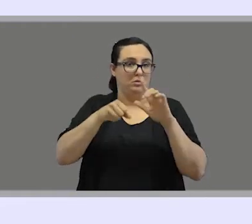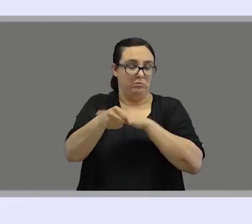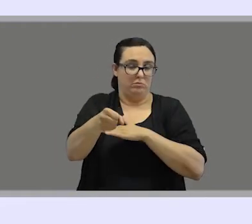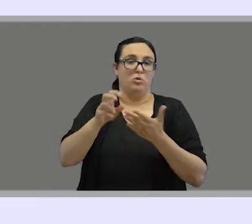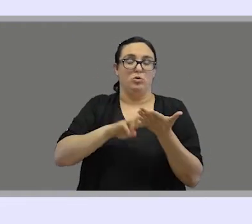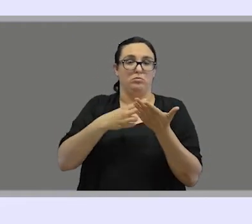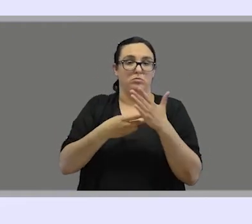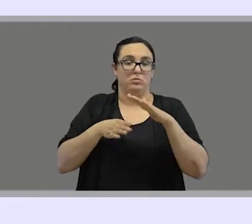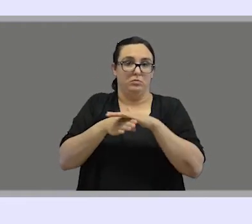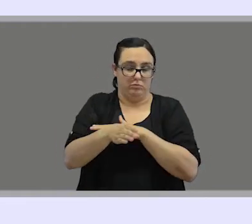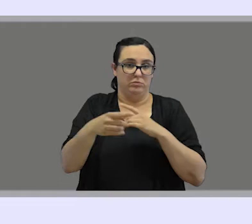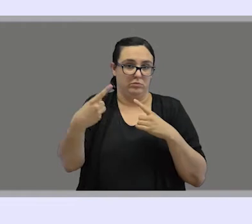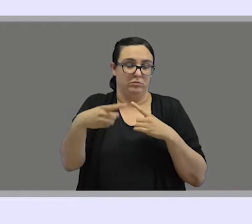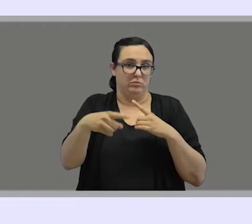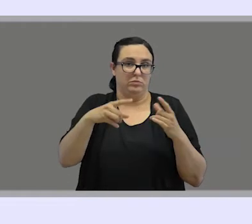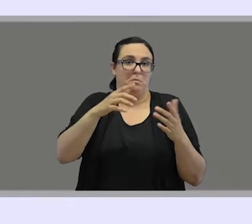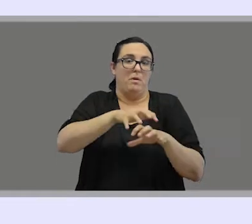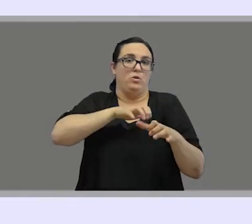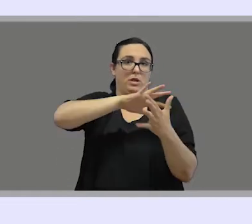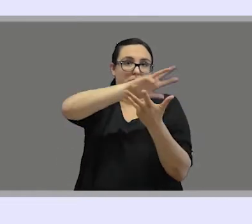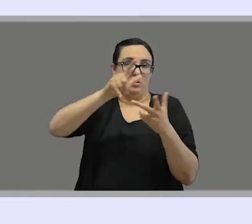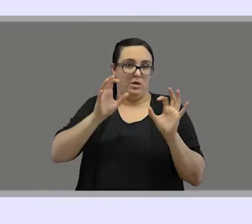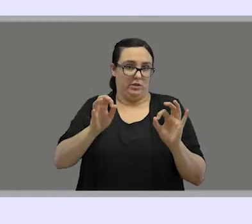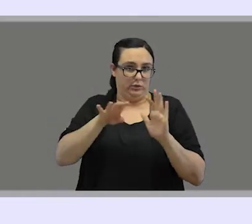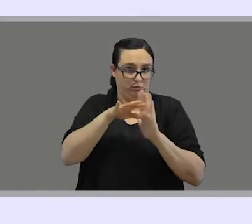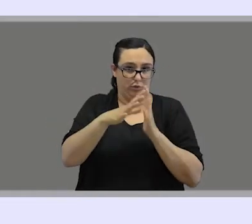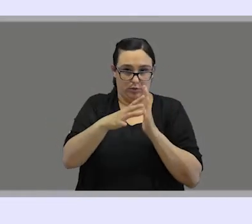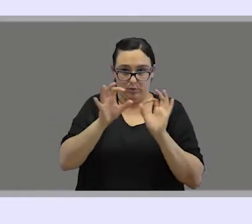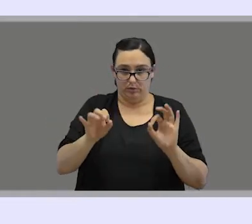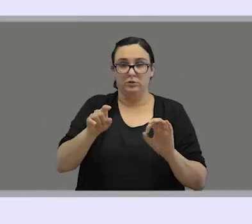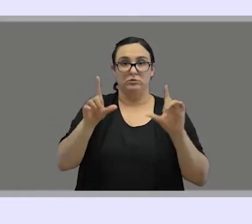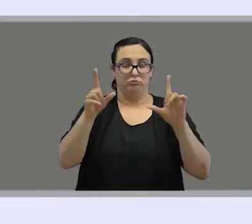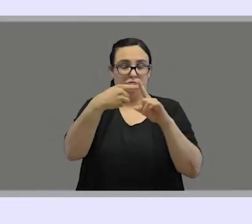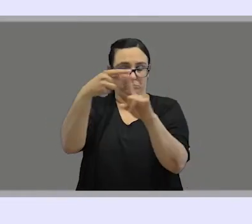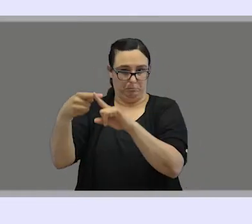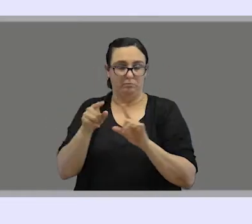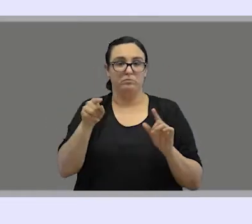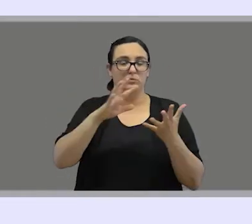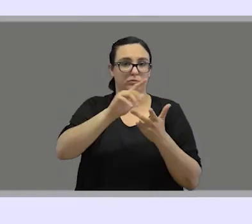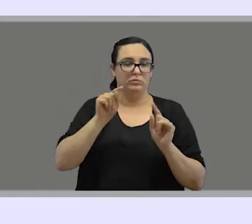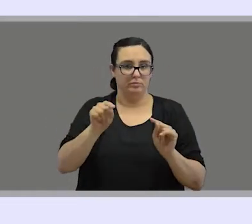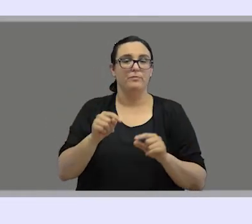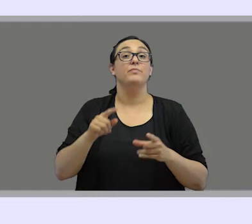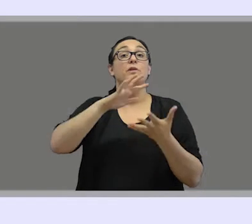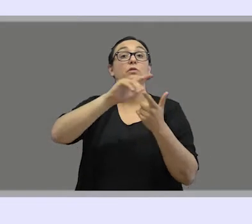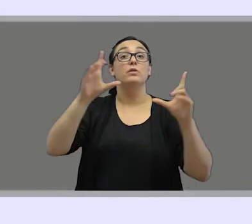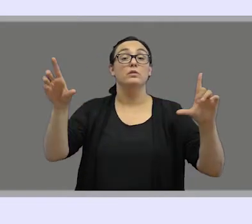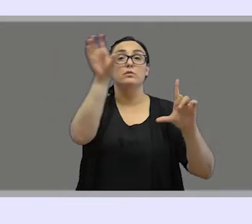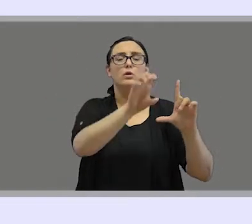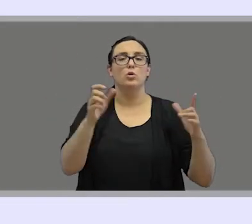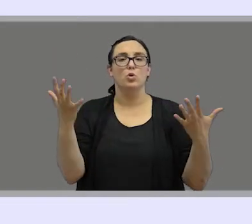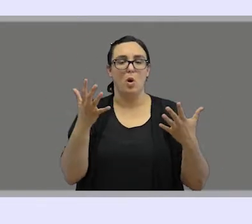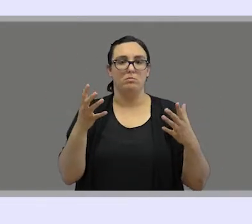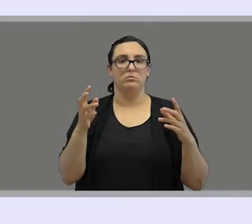and accessible in sign languages in many different broadcasters. What we have is a screen composition